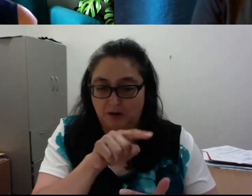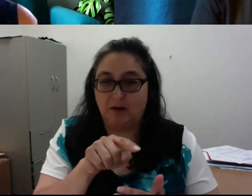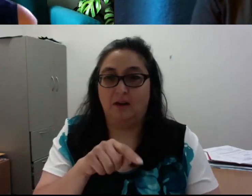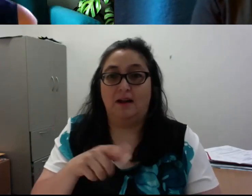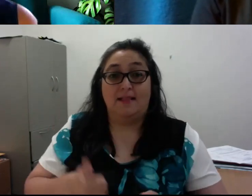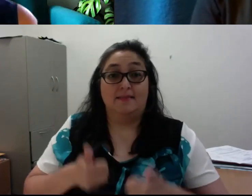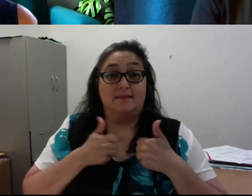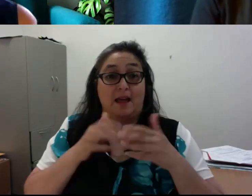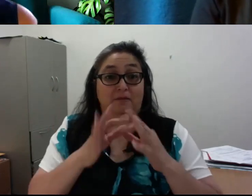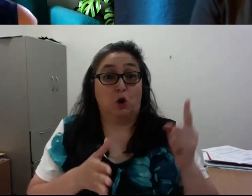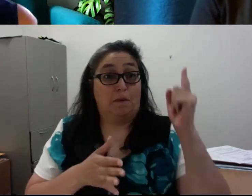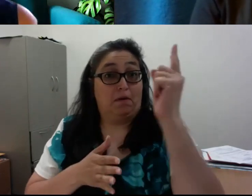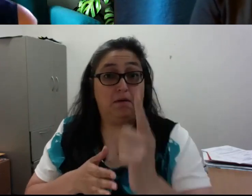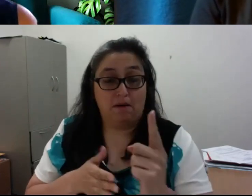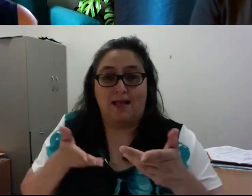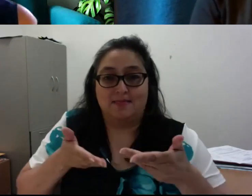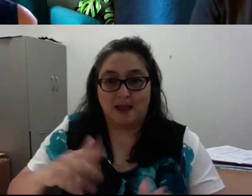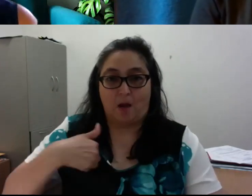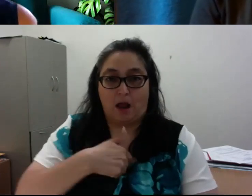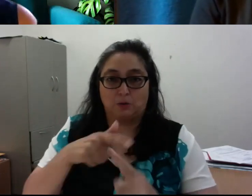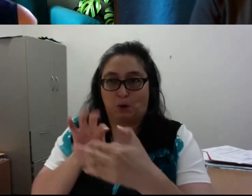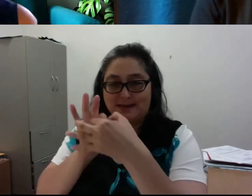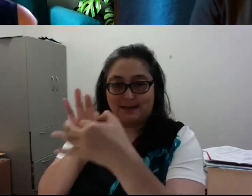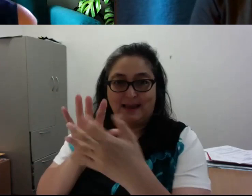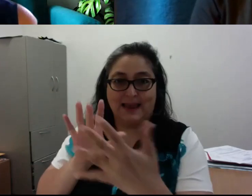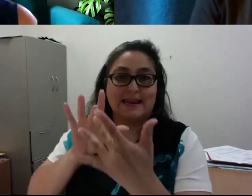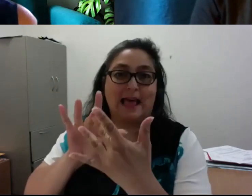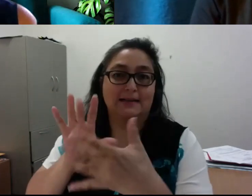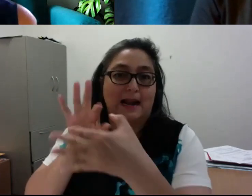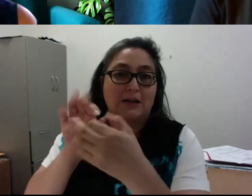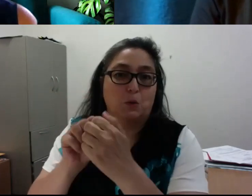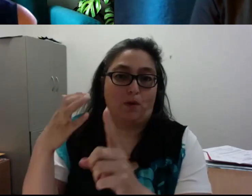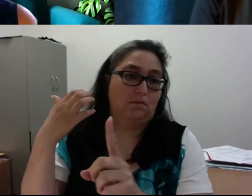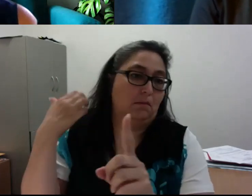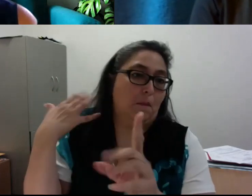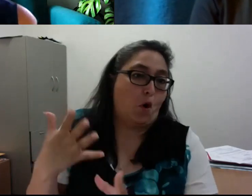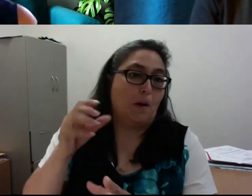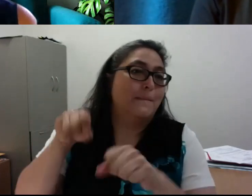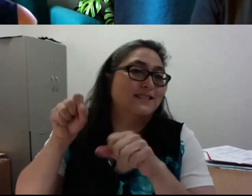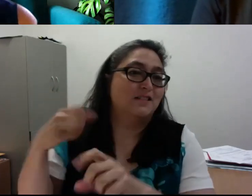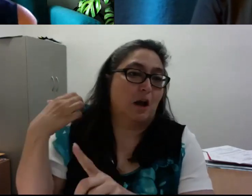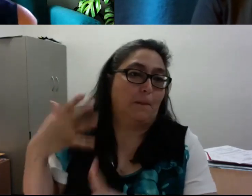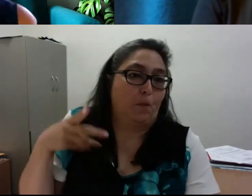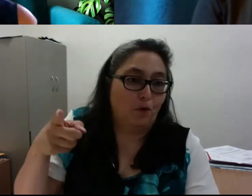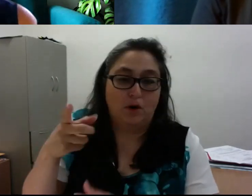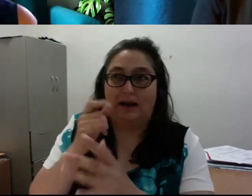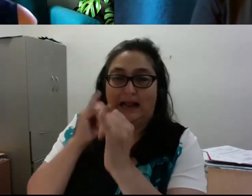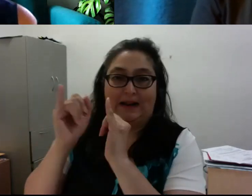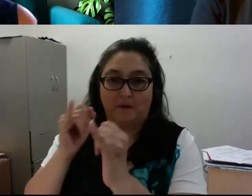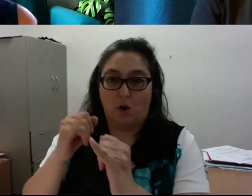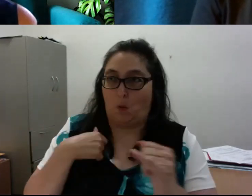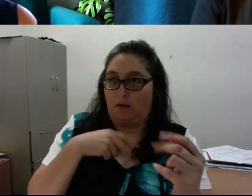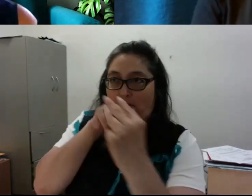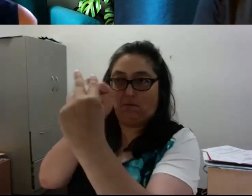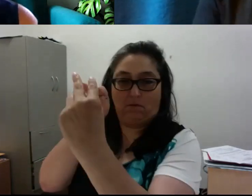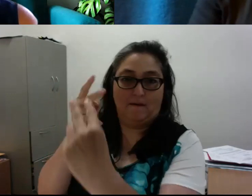also language barriers, you know, and having a live interpreter there allows us to connect with the